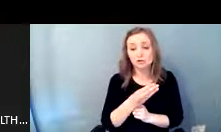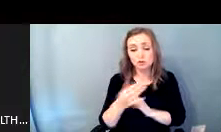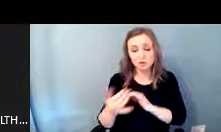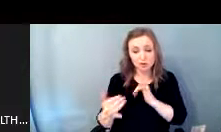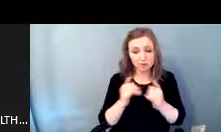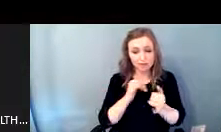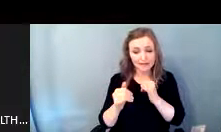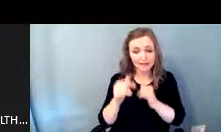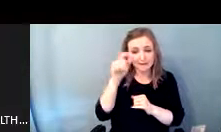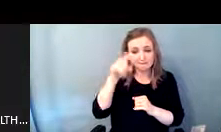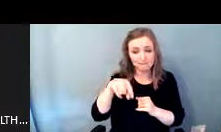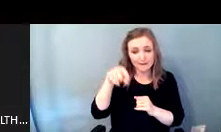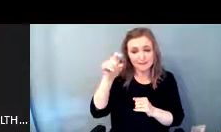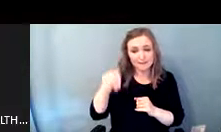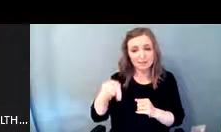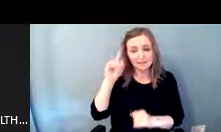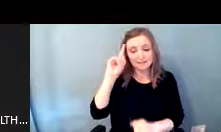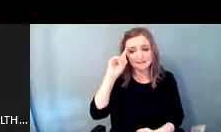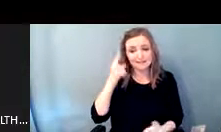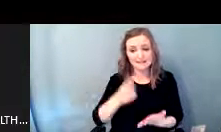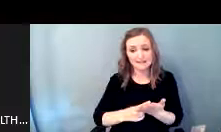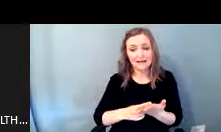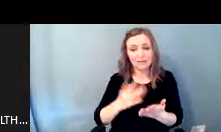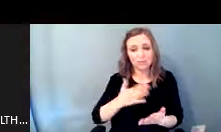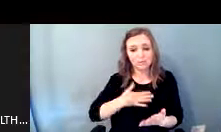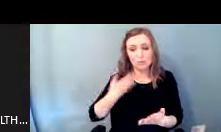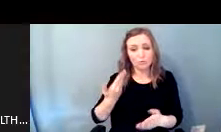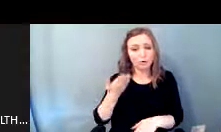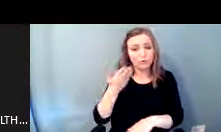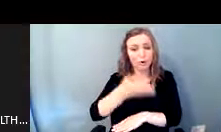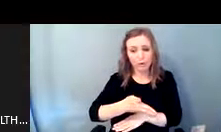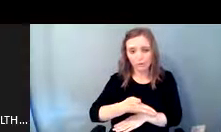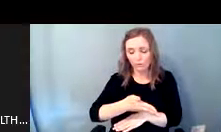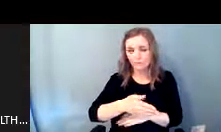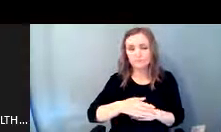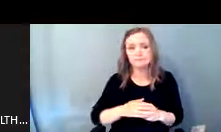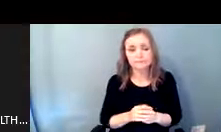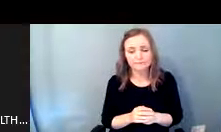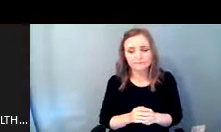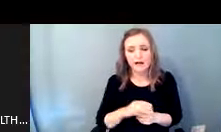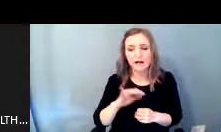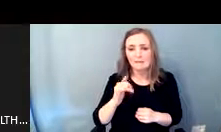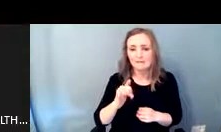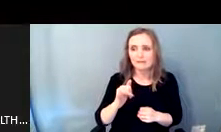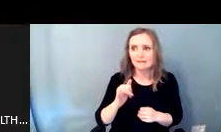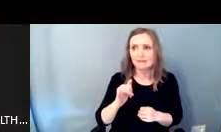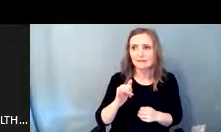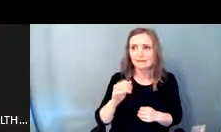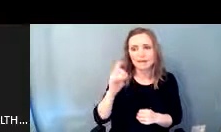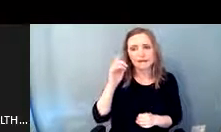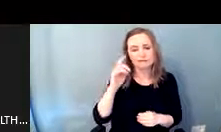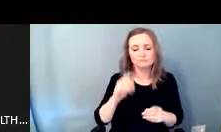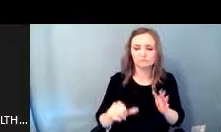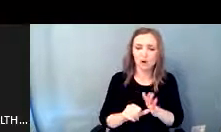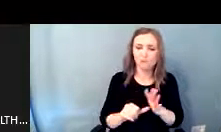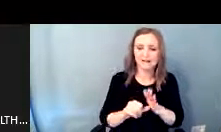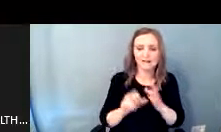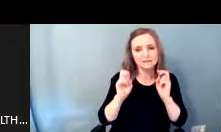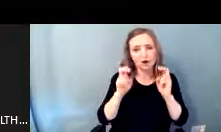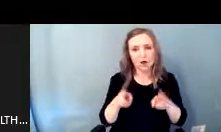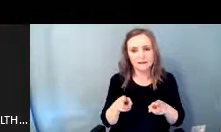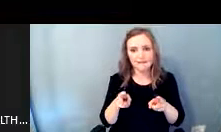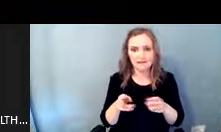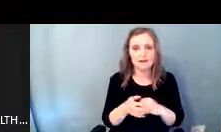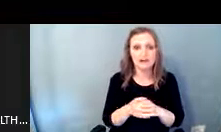reasons. Now, pre-COVID, our problem was that people would perhaps prioritise a pre-booked holiday, but during COVID, I think it's been